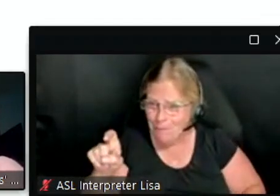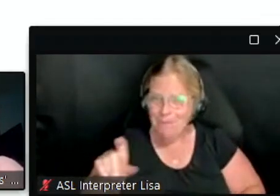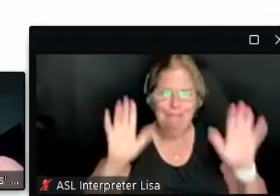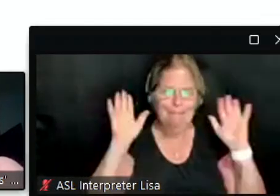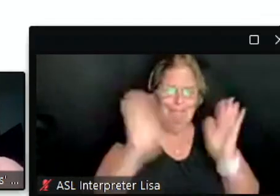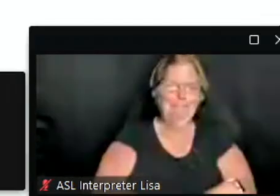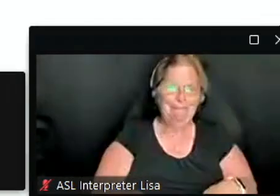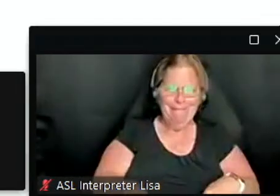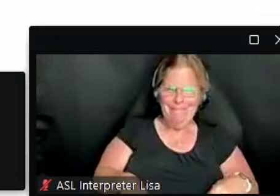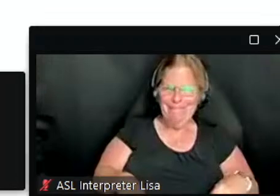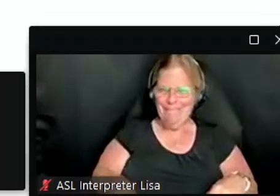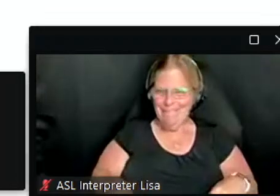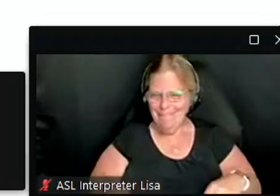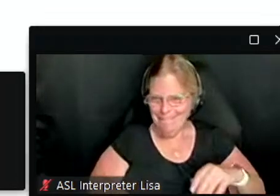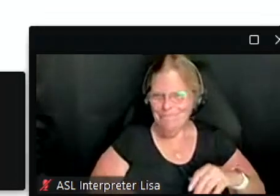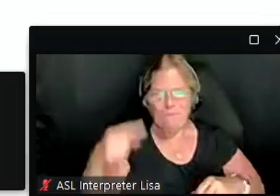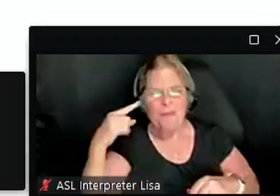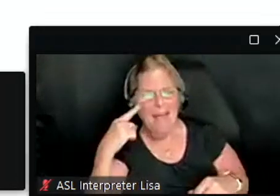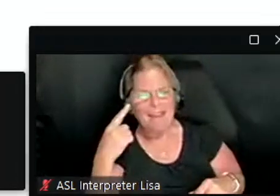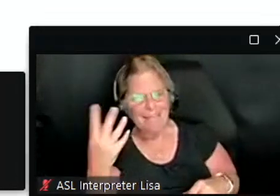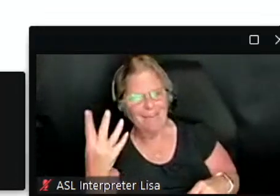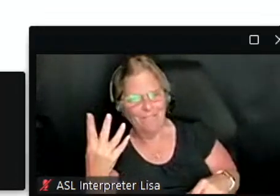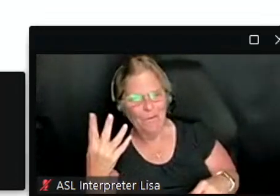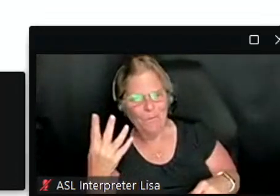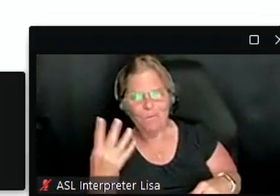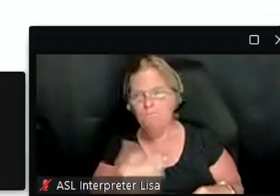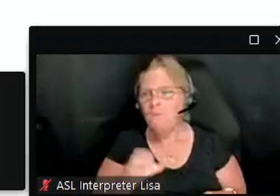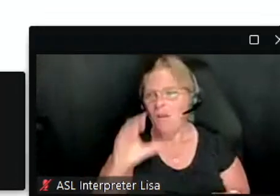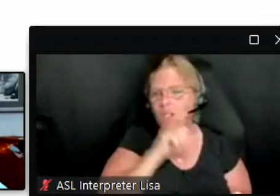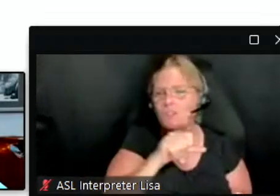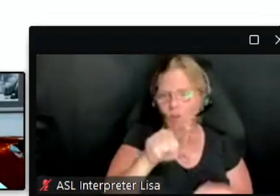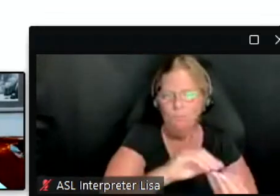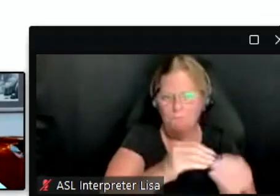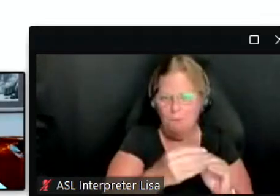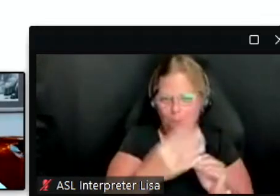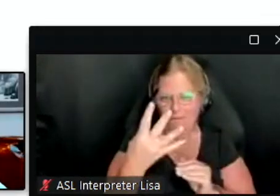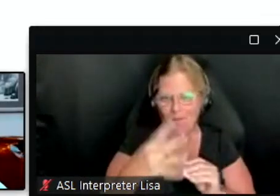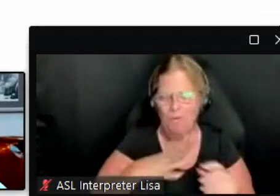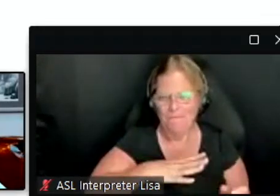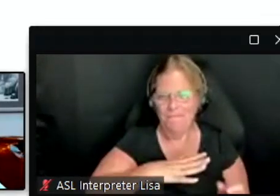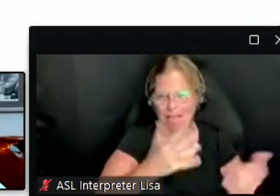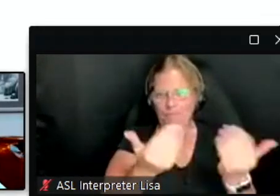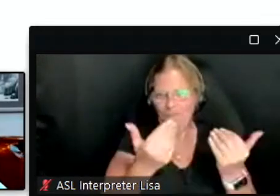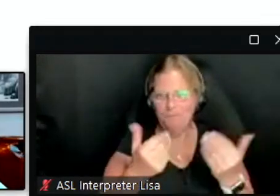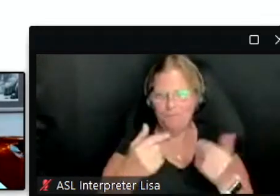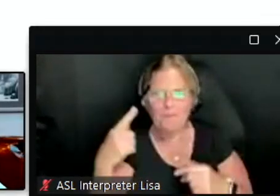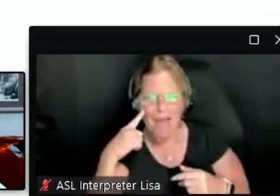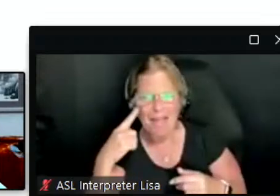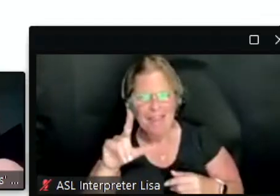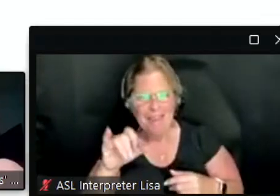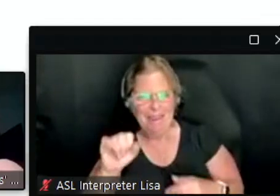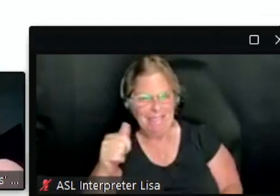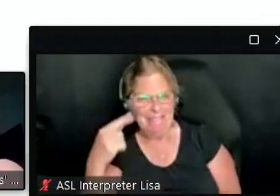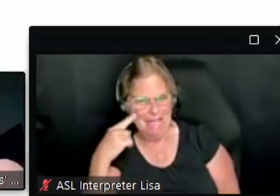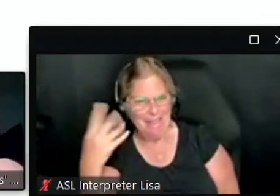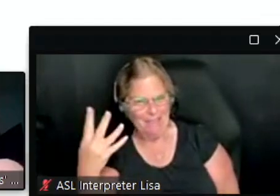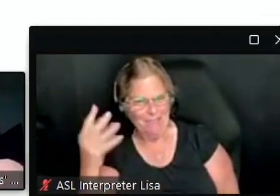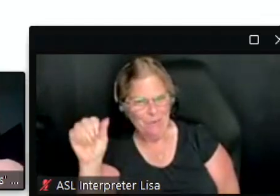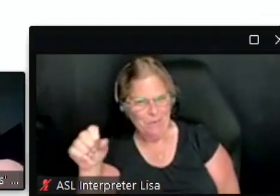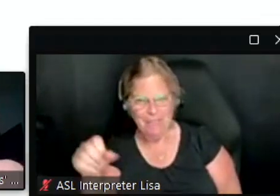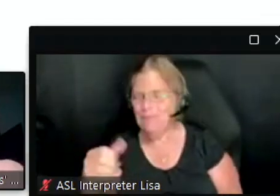So I think we were 4. Let's assume you were. I want to hear what your I think we were 4. Okay, thank you,